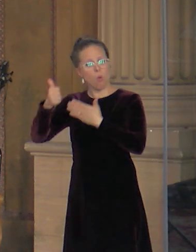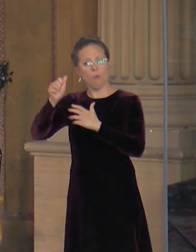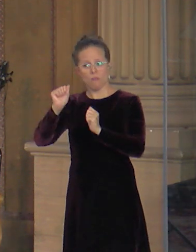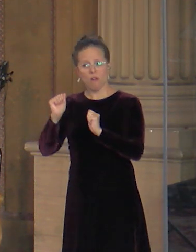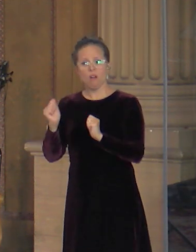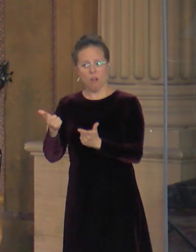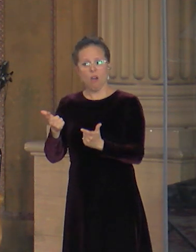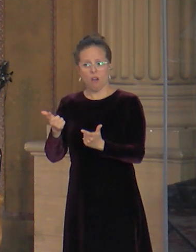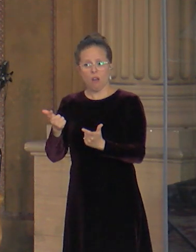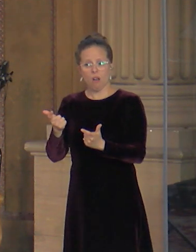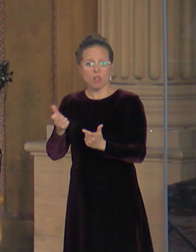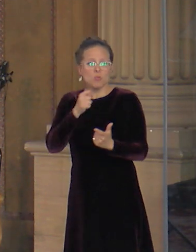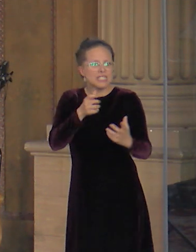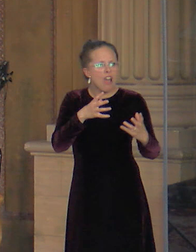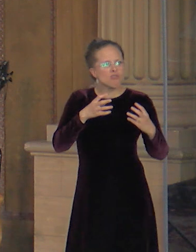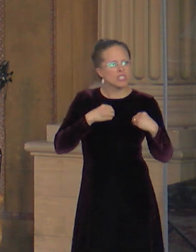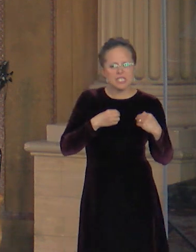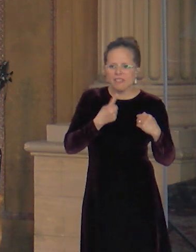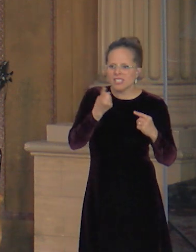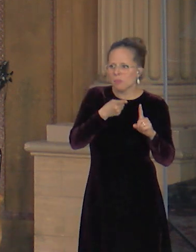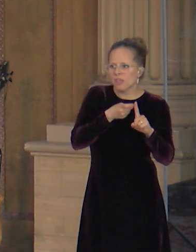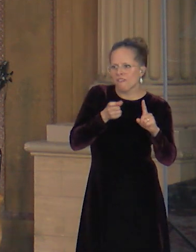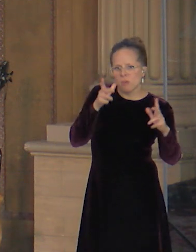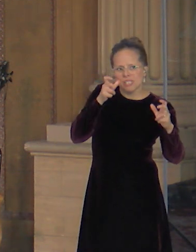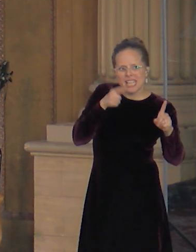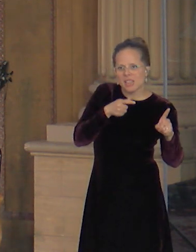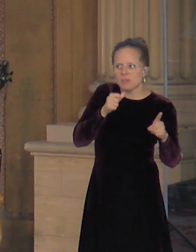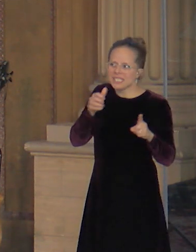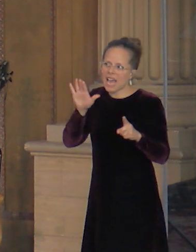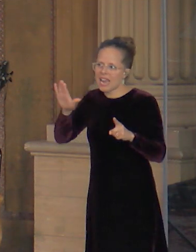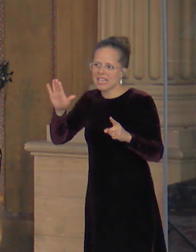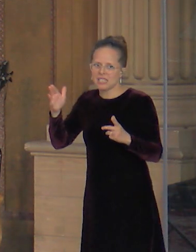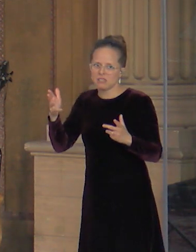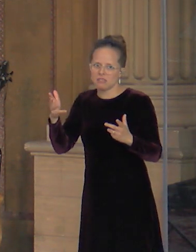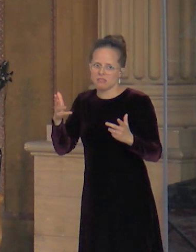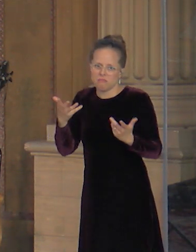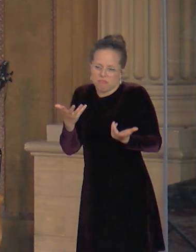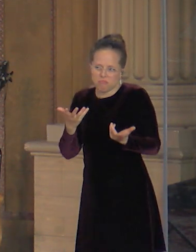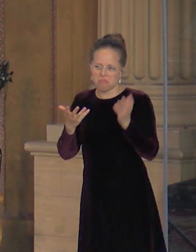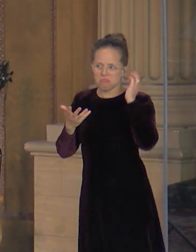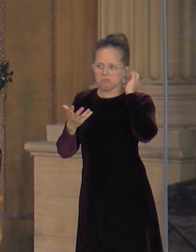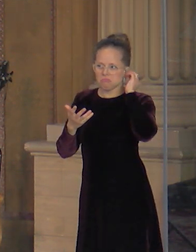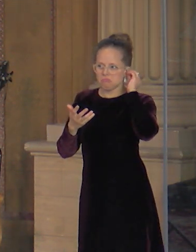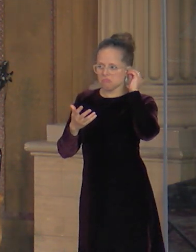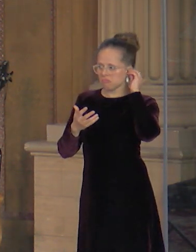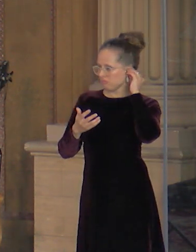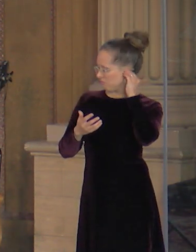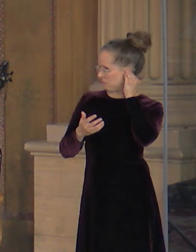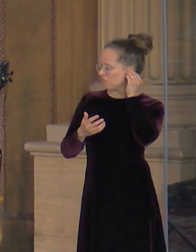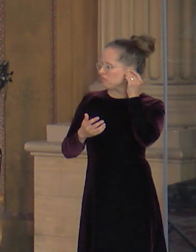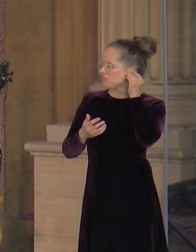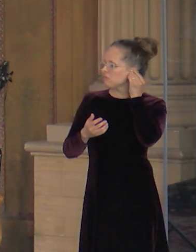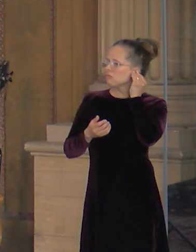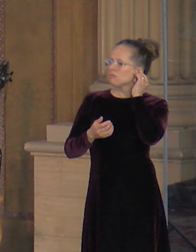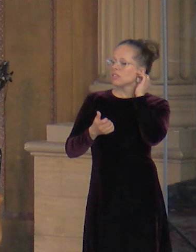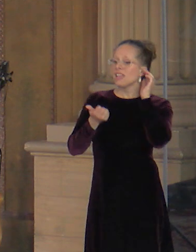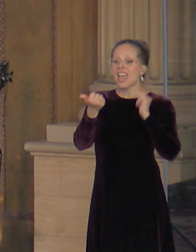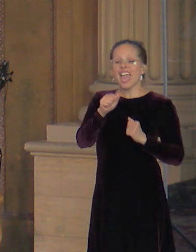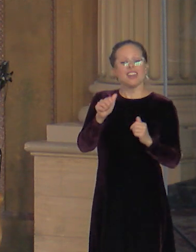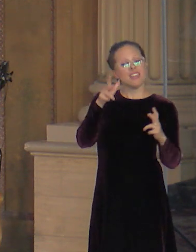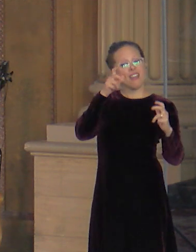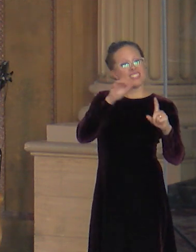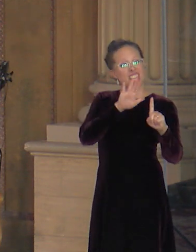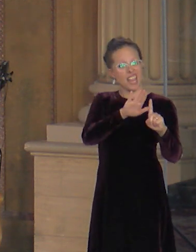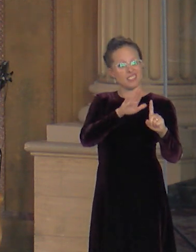be receiving from Satan anything that wasn't rightfully his any rule and reign that Satan had over the world was something that he stole